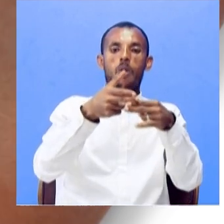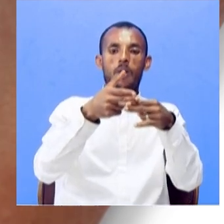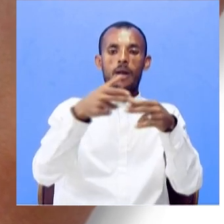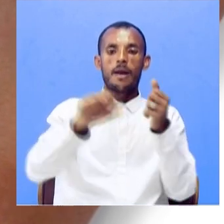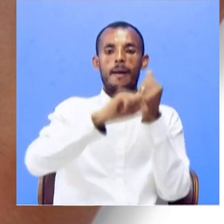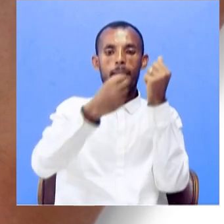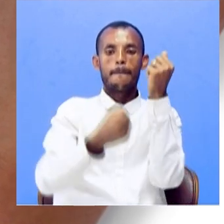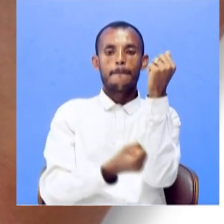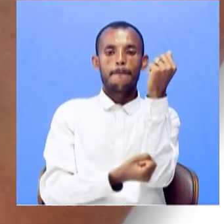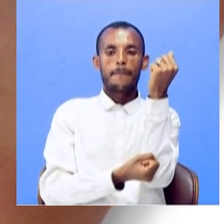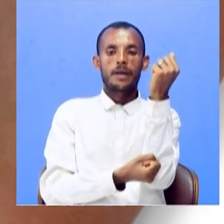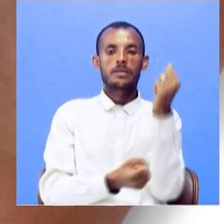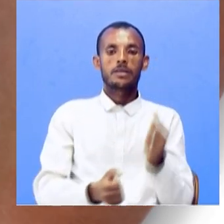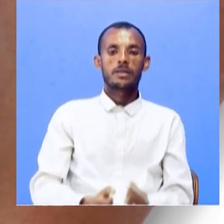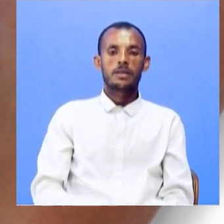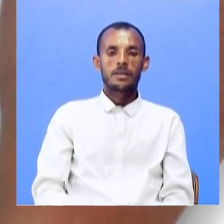bases.